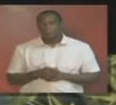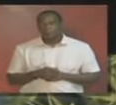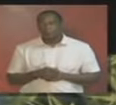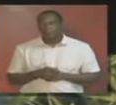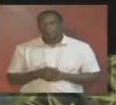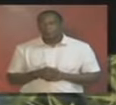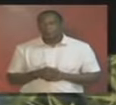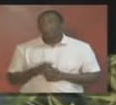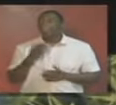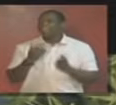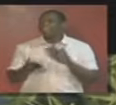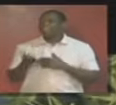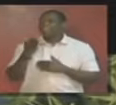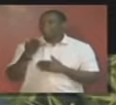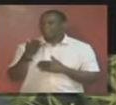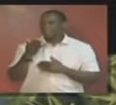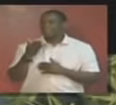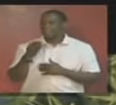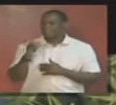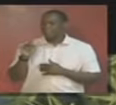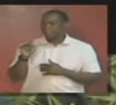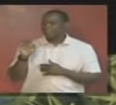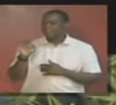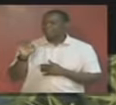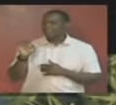Good morning, Terry Ann Brown from TTT.